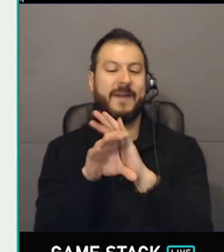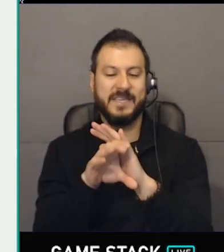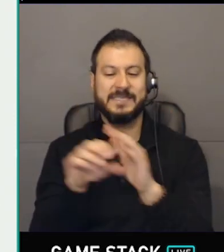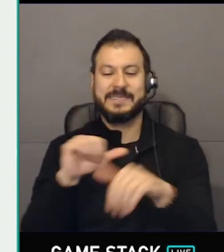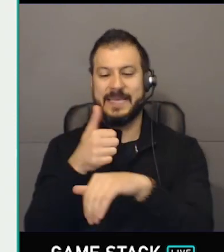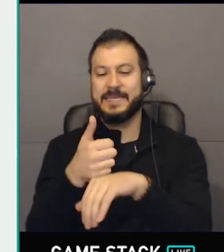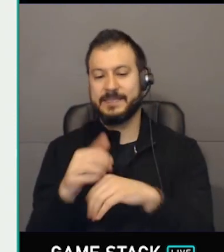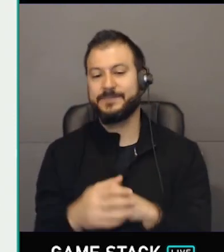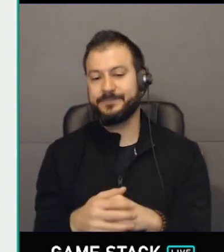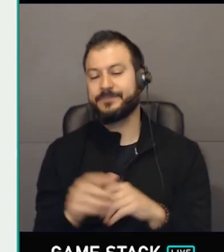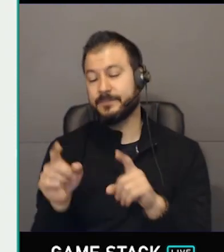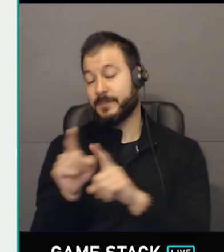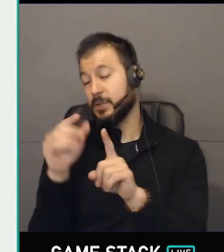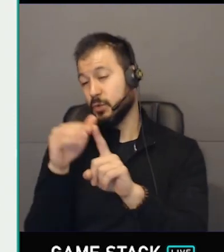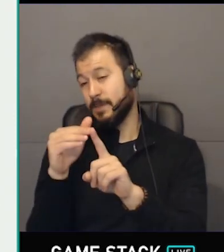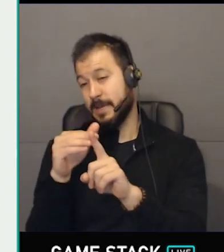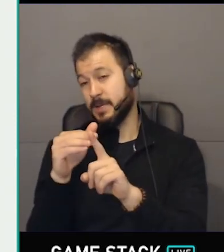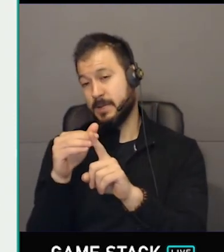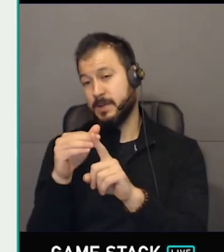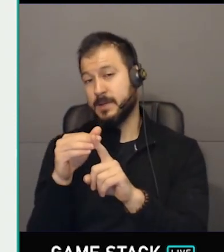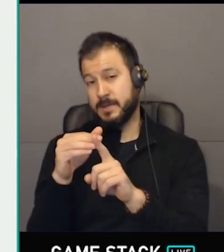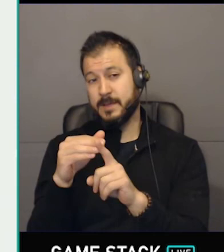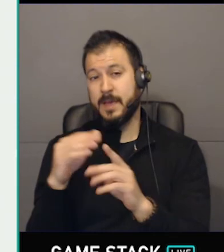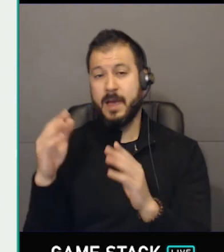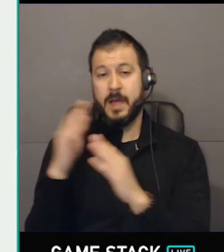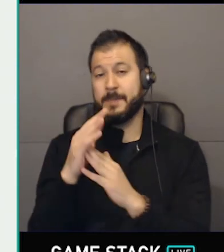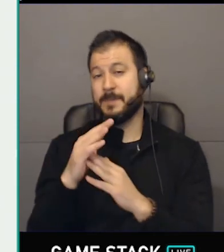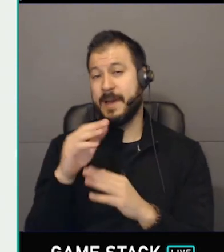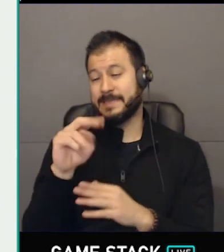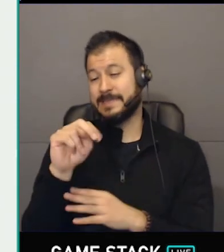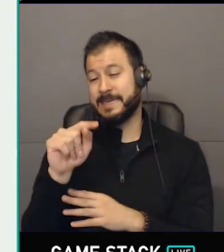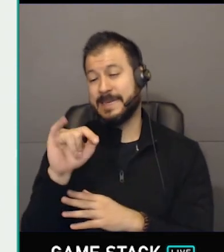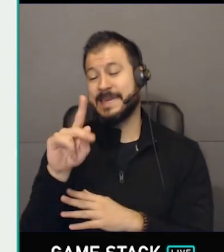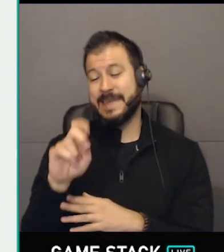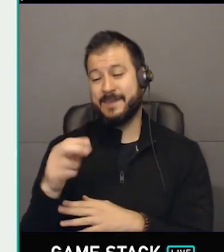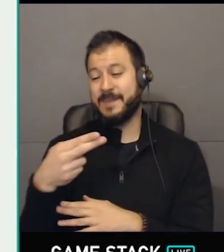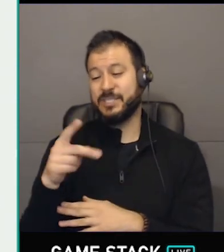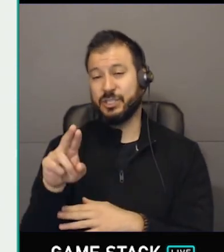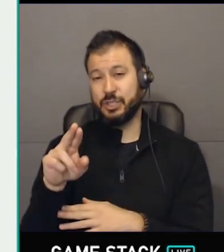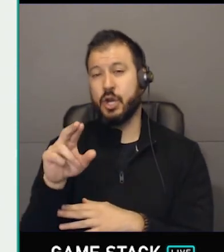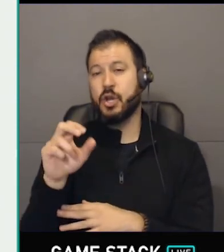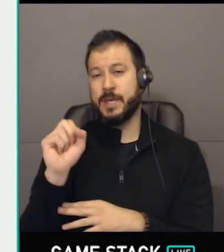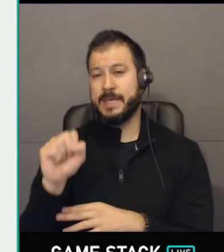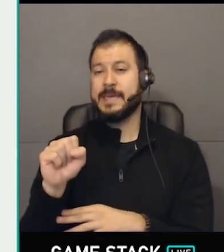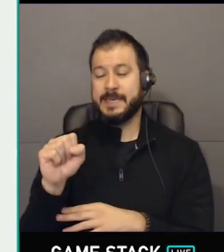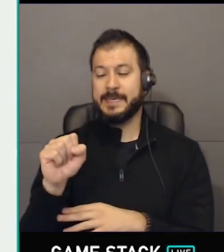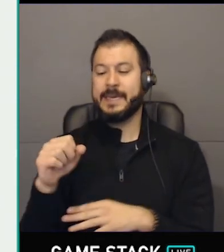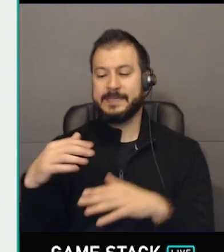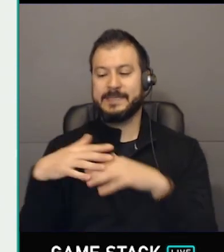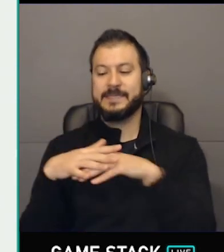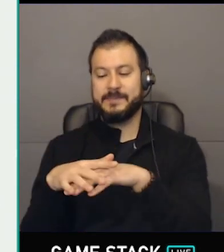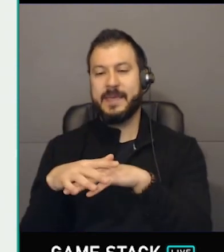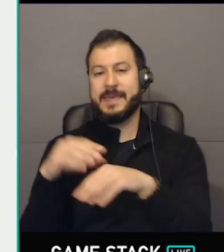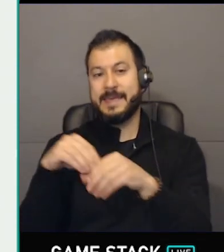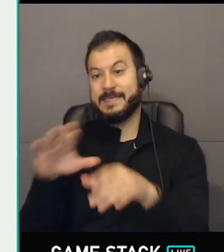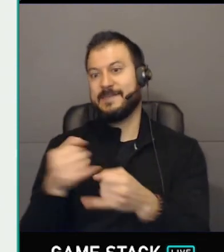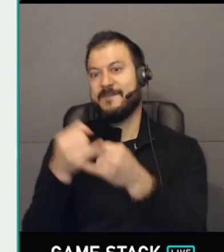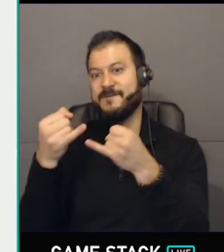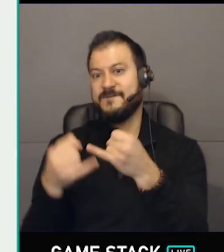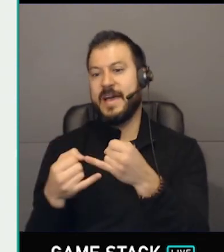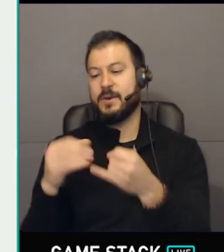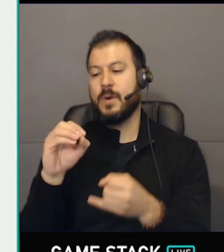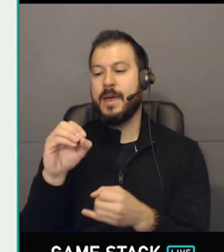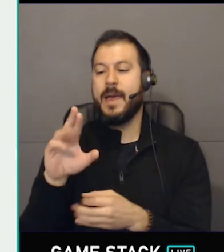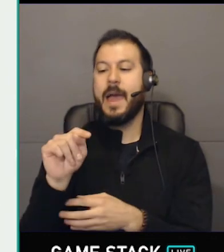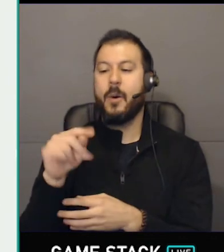as a reminder, an optimized native HDR game can integrate the HDR display mapping into its final output shader and avoid